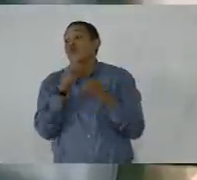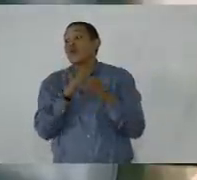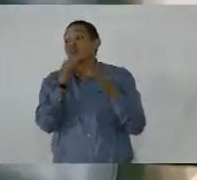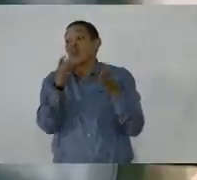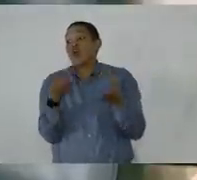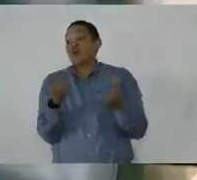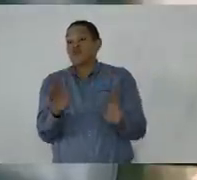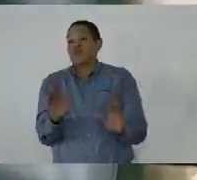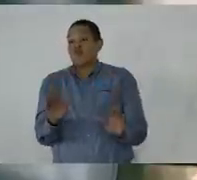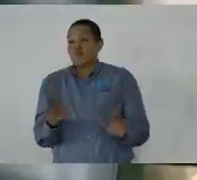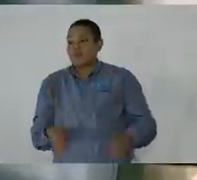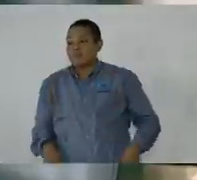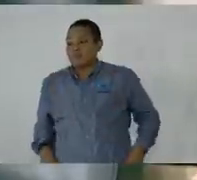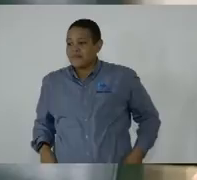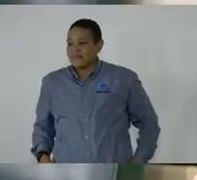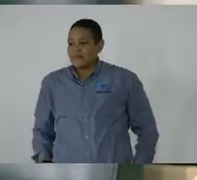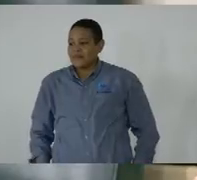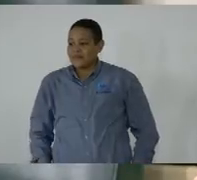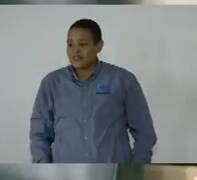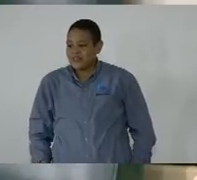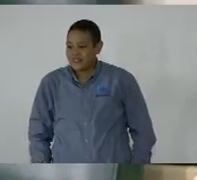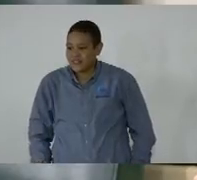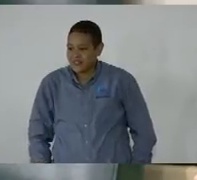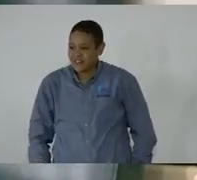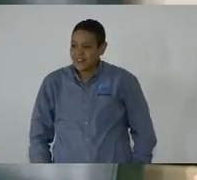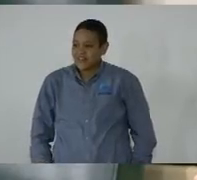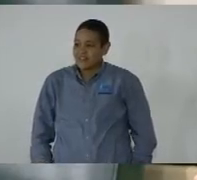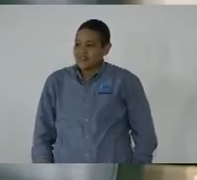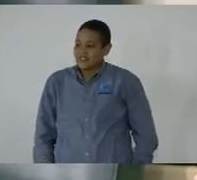room. This is